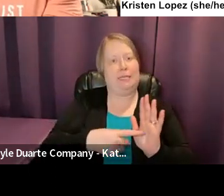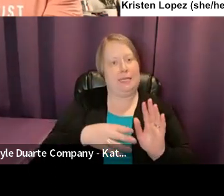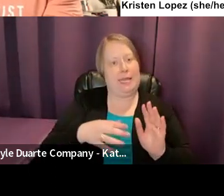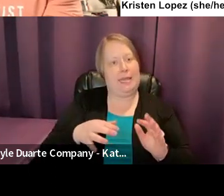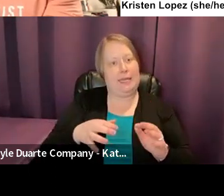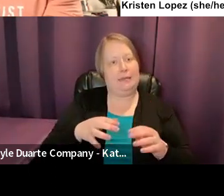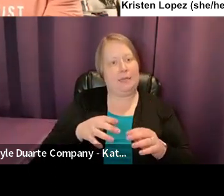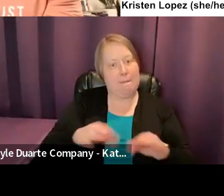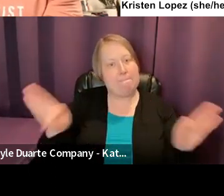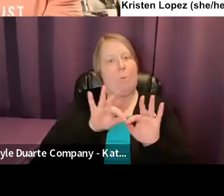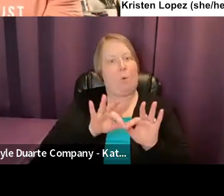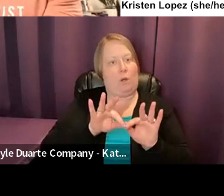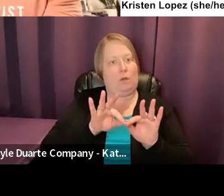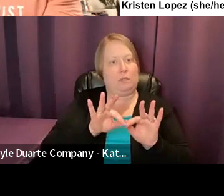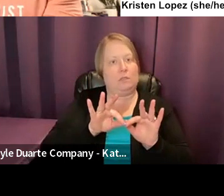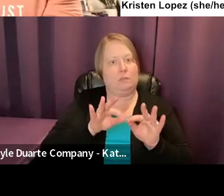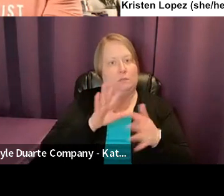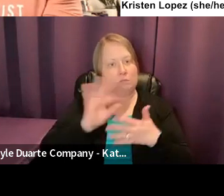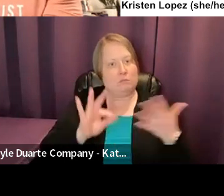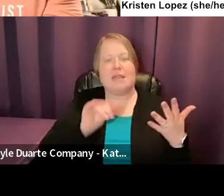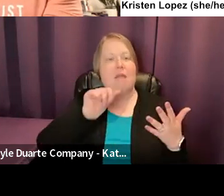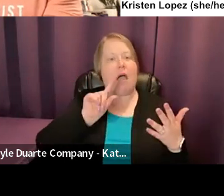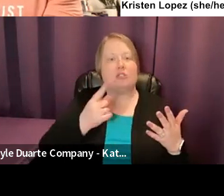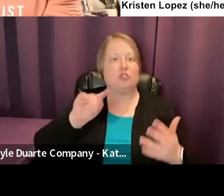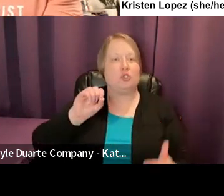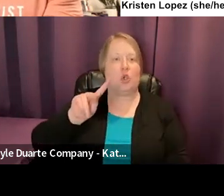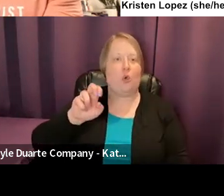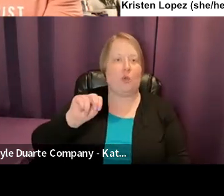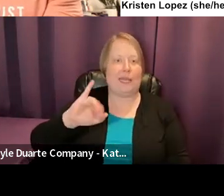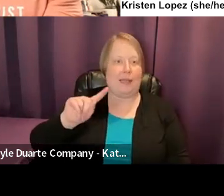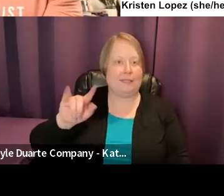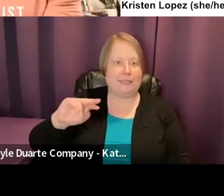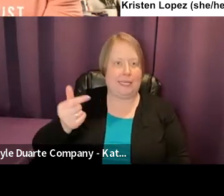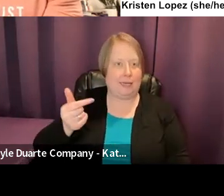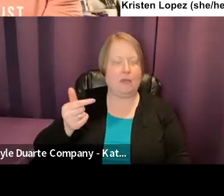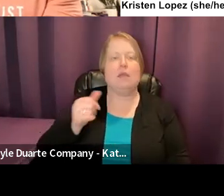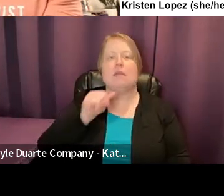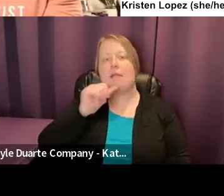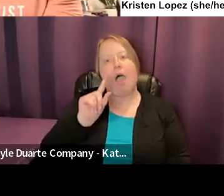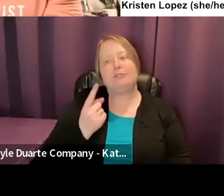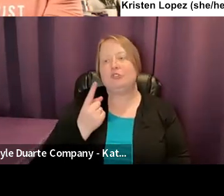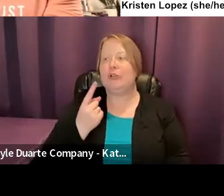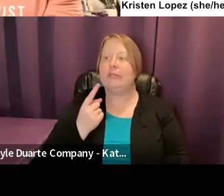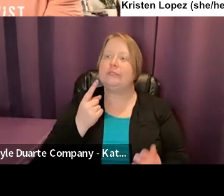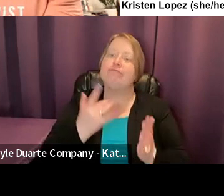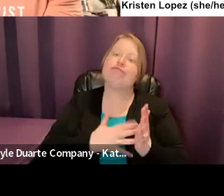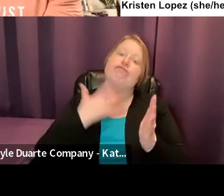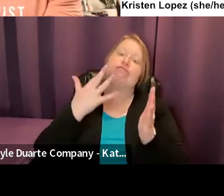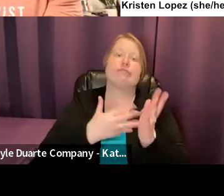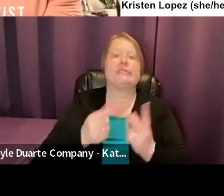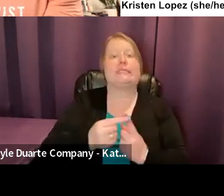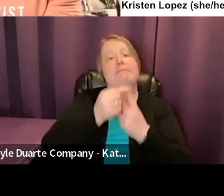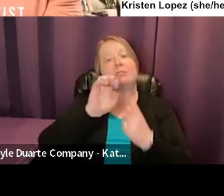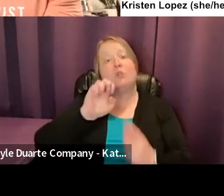that matter, and not just in tokenizing ways and not just in the occasional special episode.